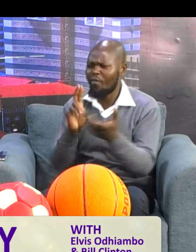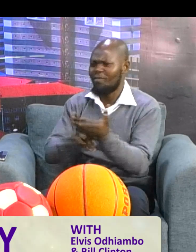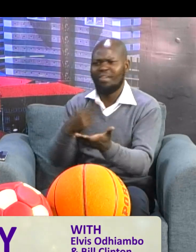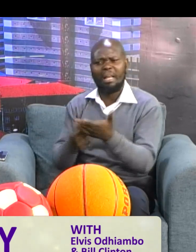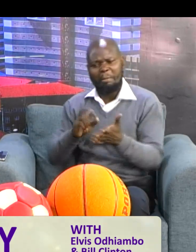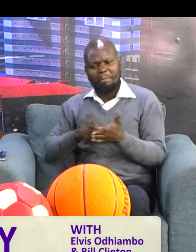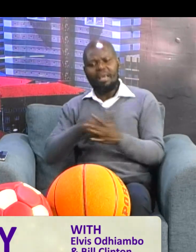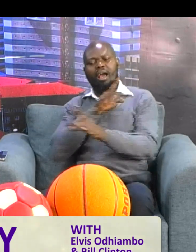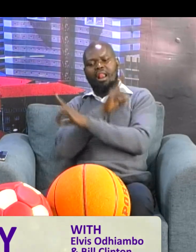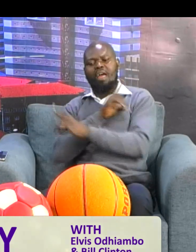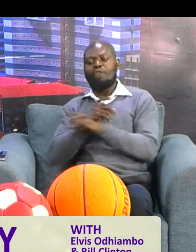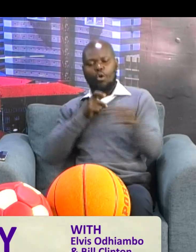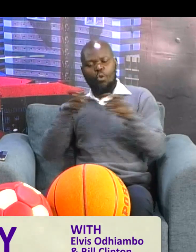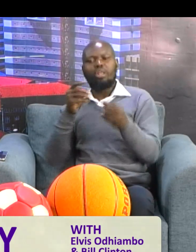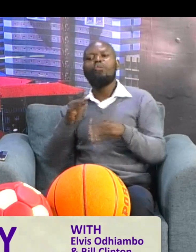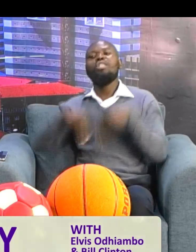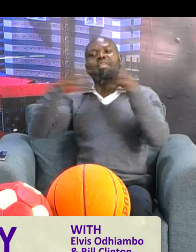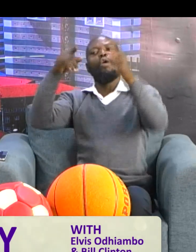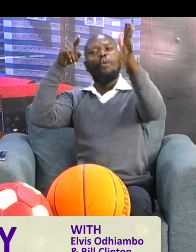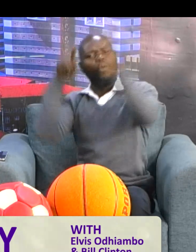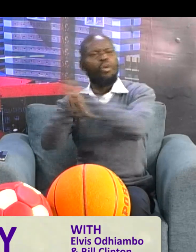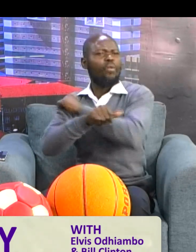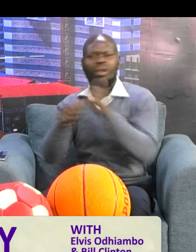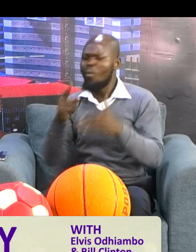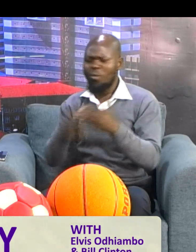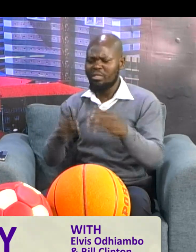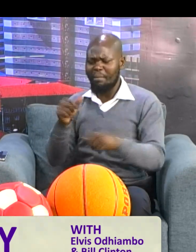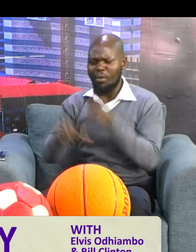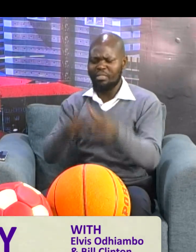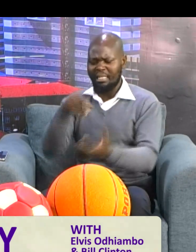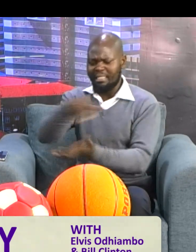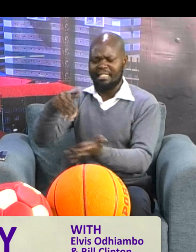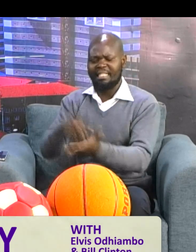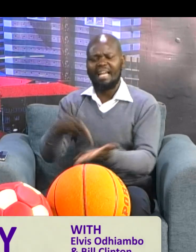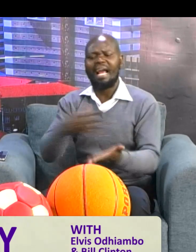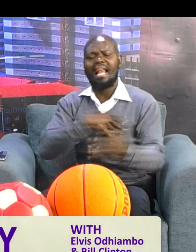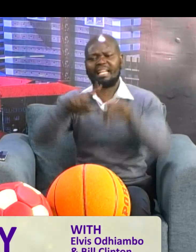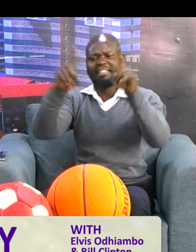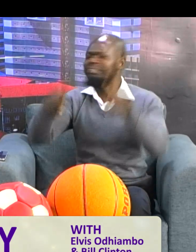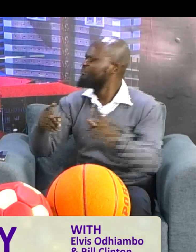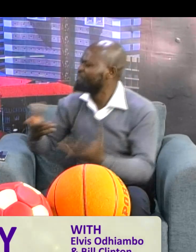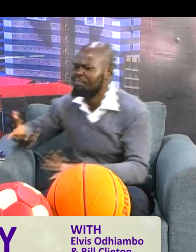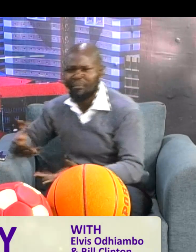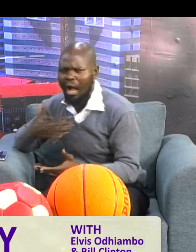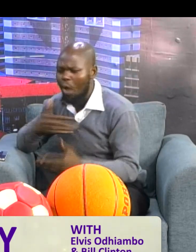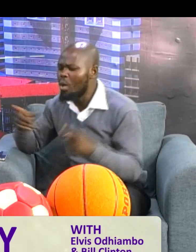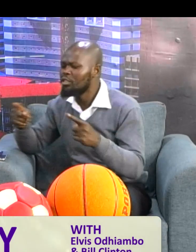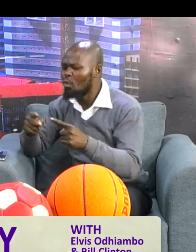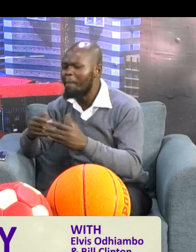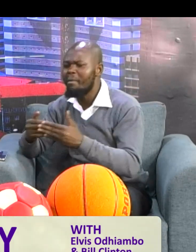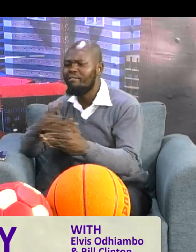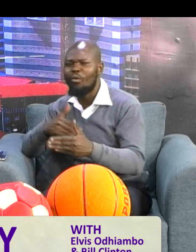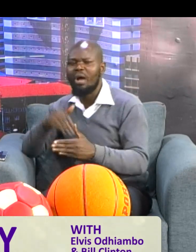the center, controlling. Right now they have failed to control the game. Right now we've seen this defense take center